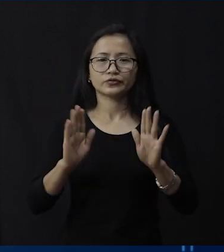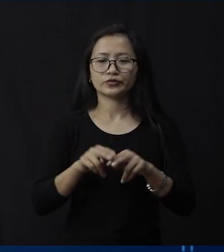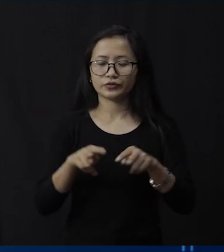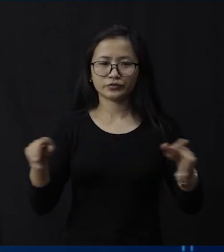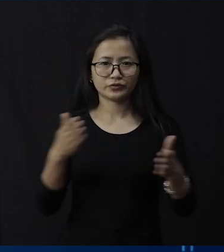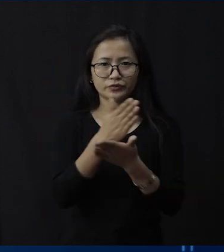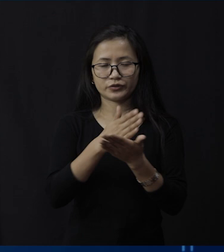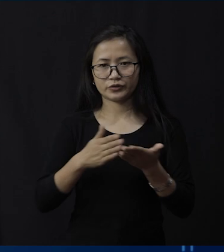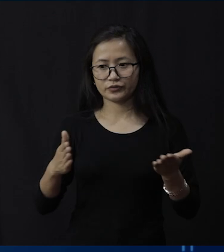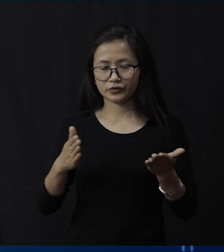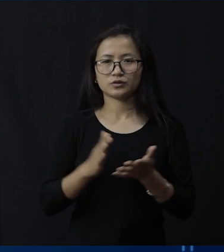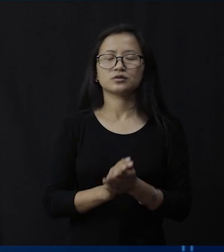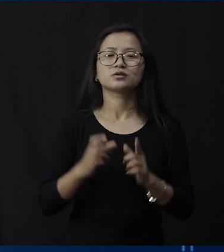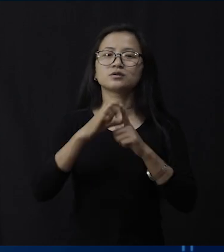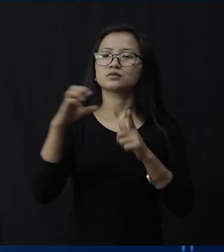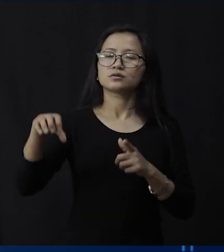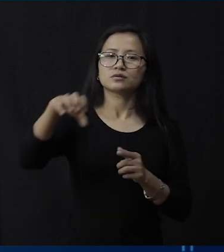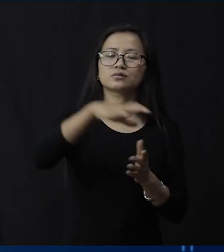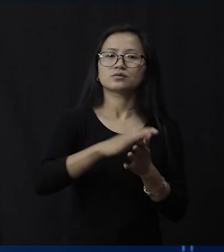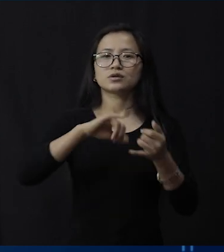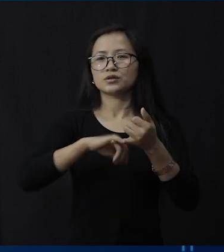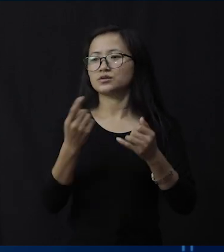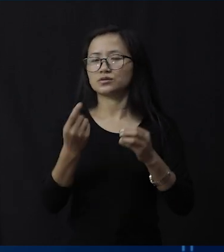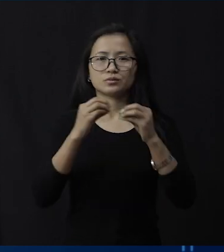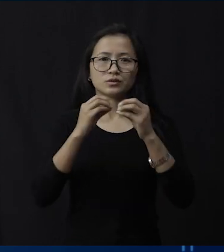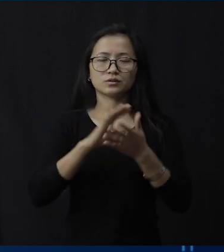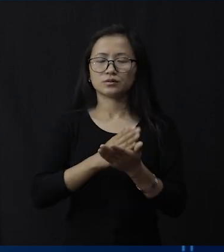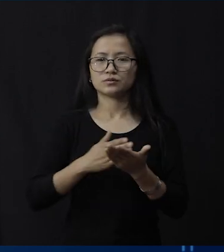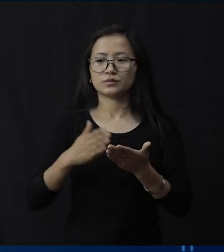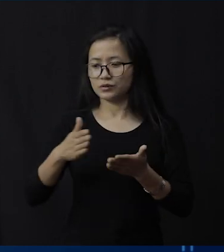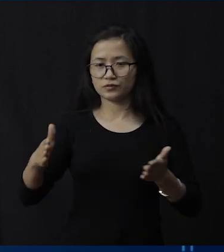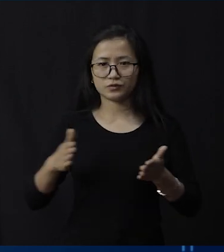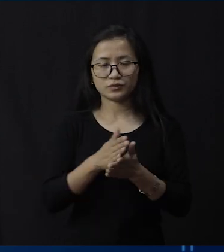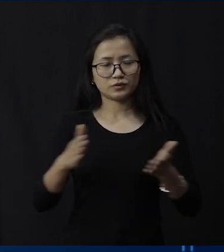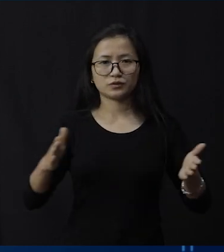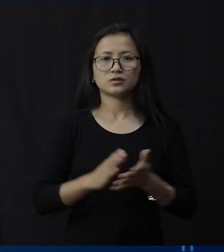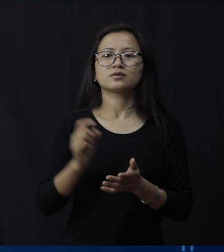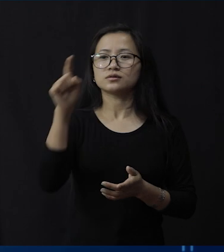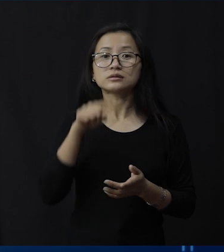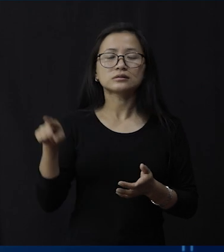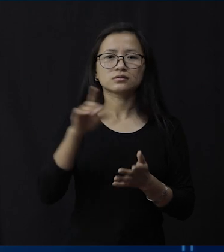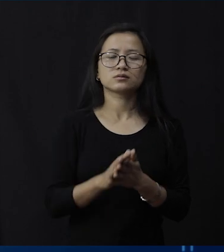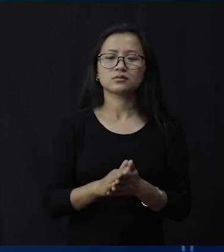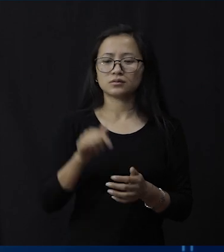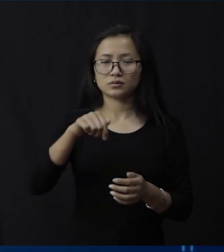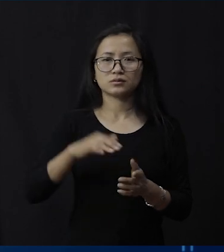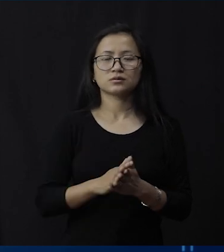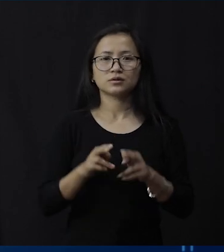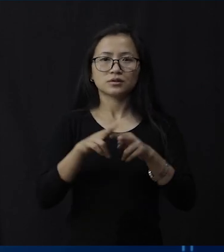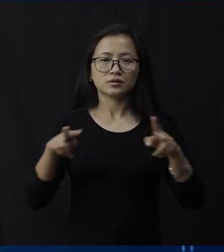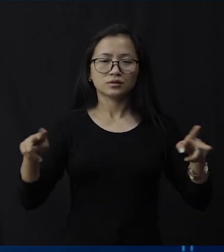different divisions in districts known by subdivisions and circles, and then this different